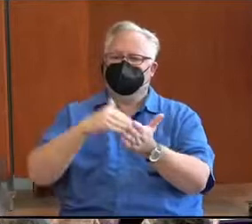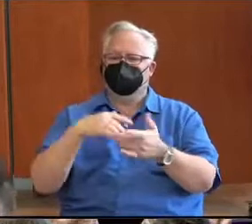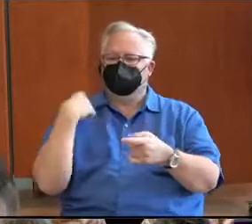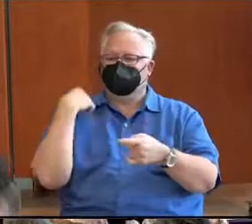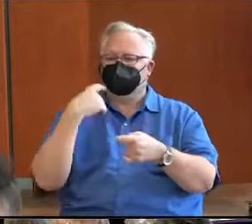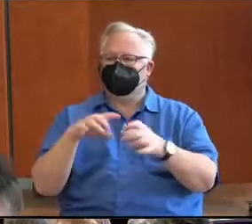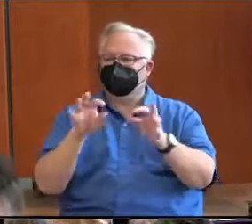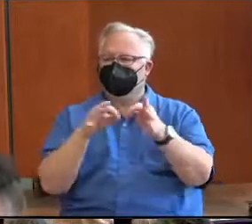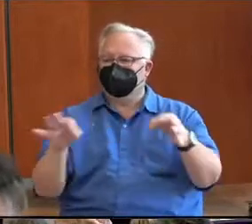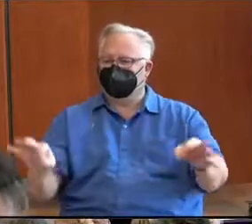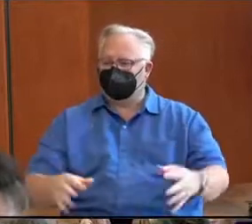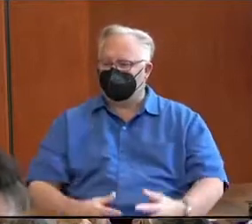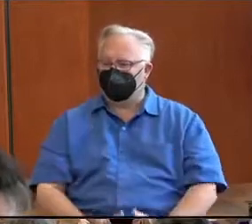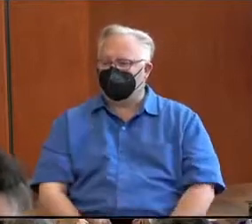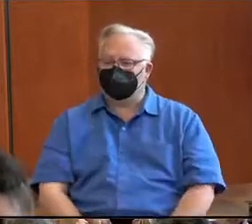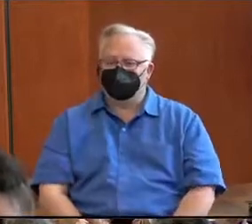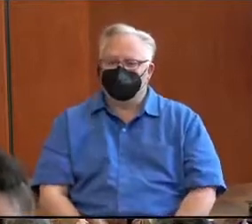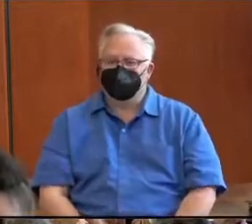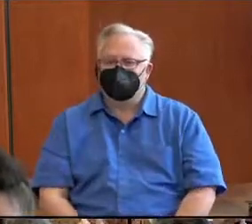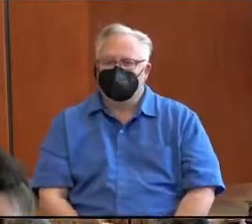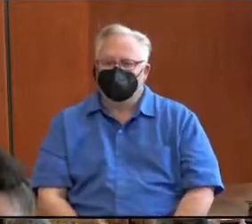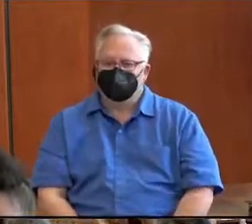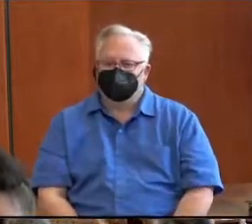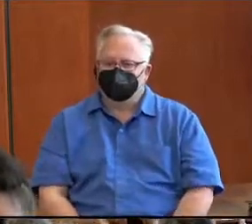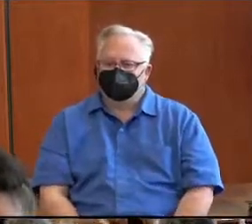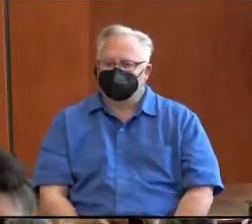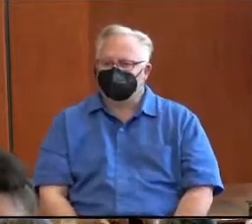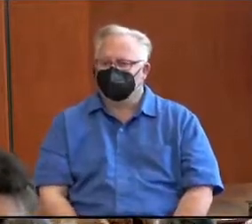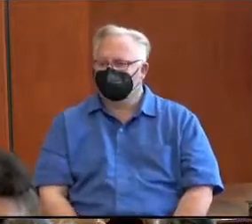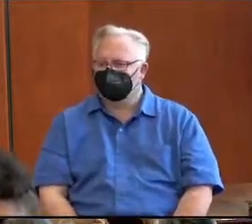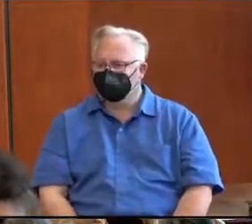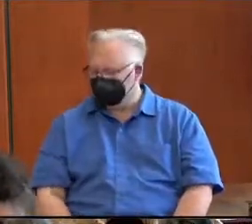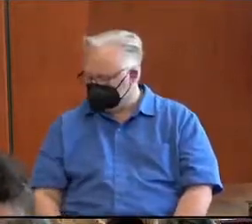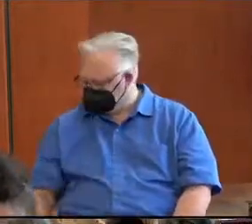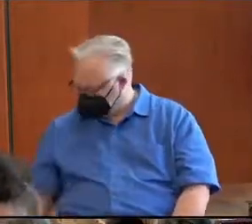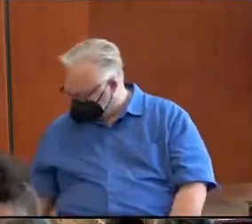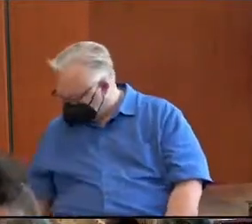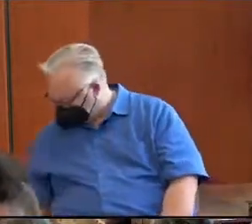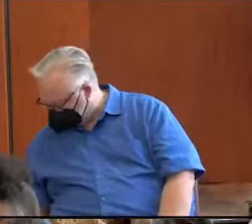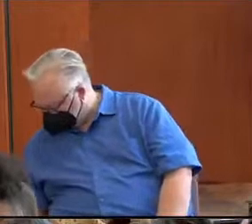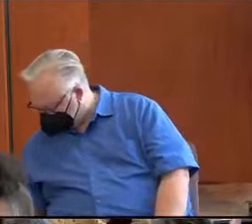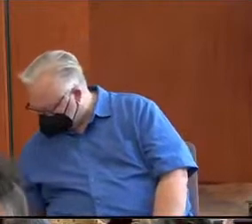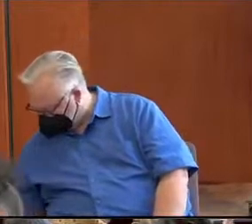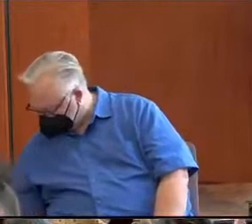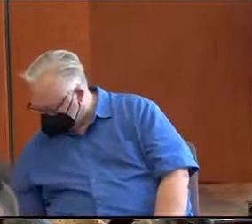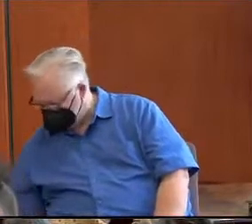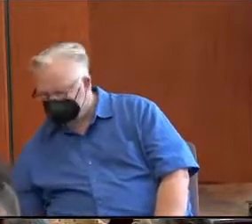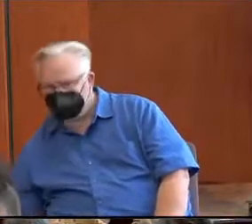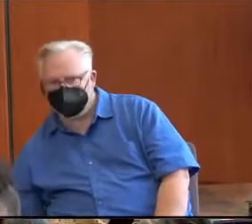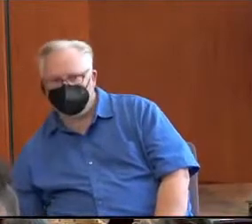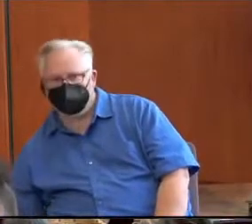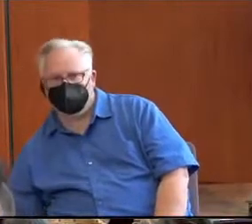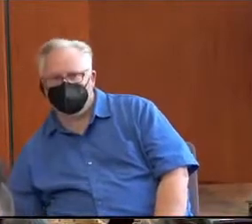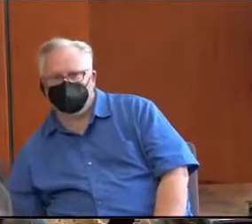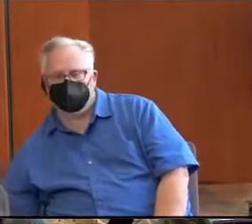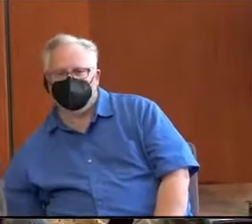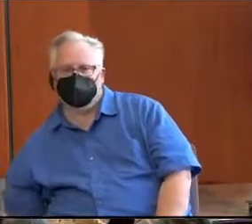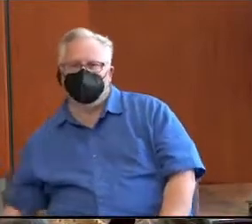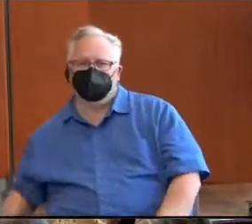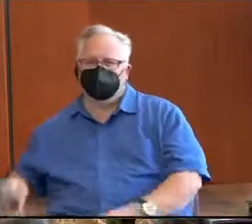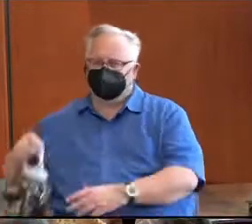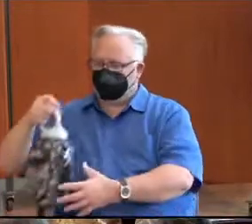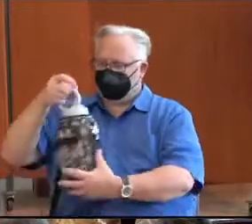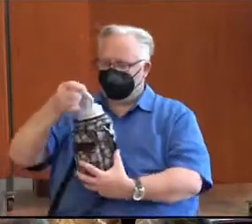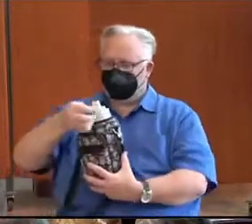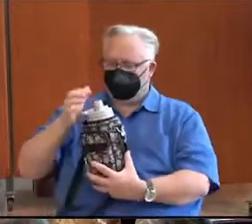Somos Unitarios Universalistas, personas de mentes abiertas, corazones amorosos,